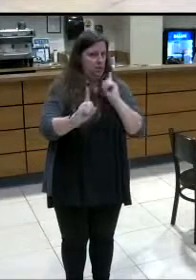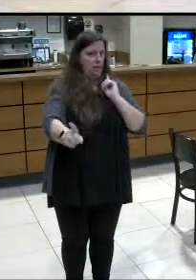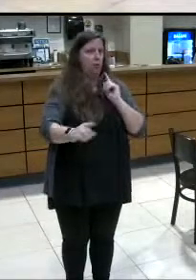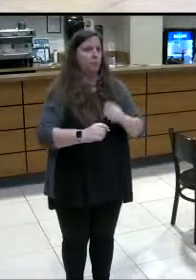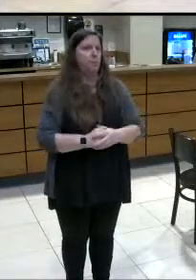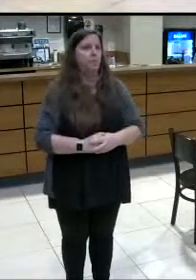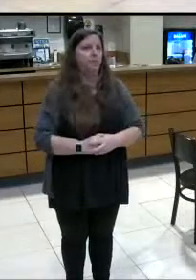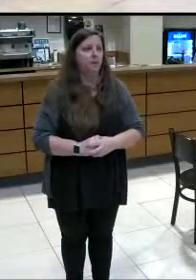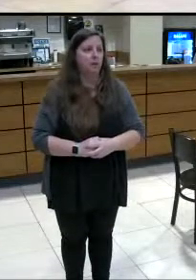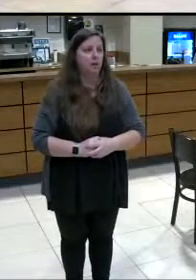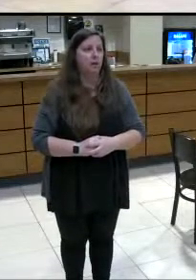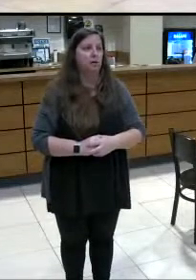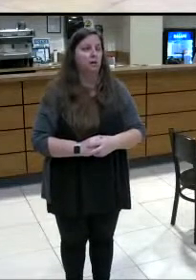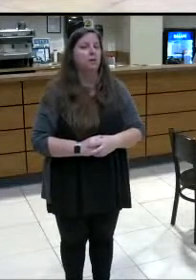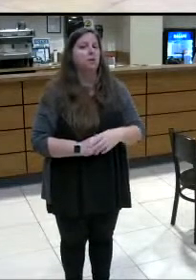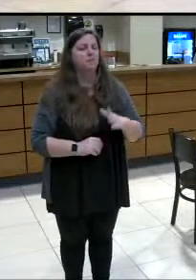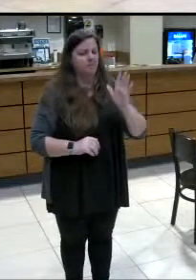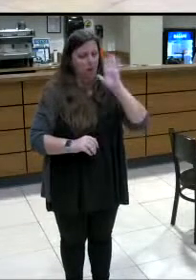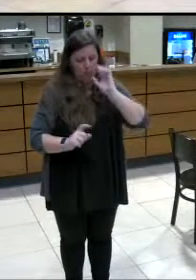for my own reference.